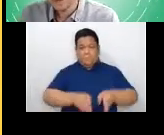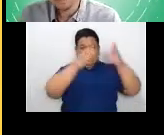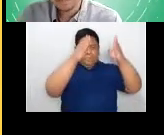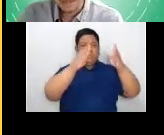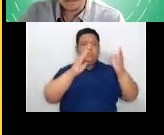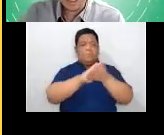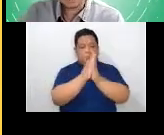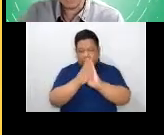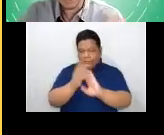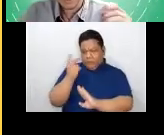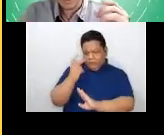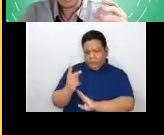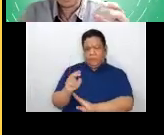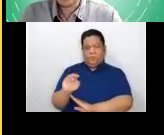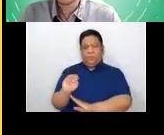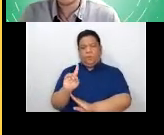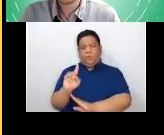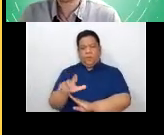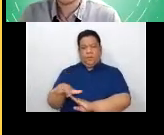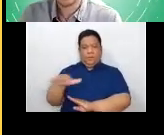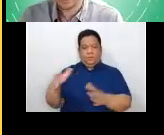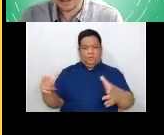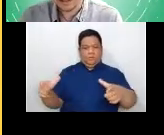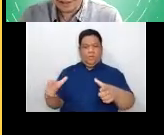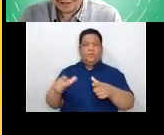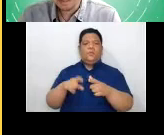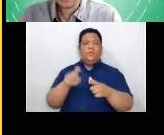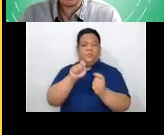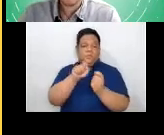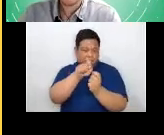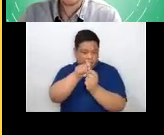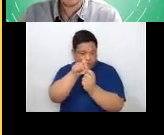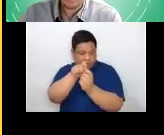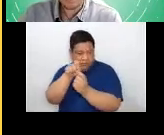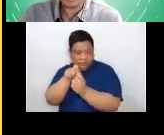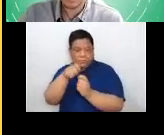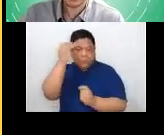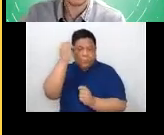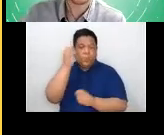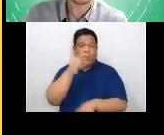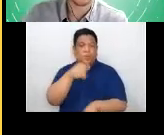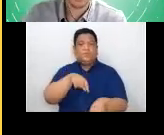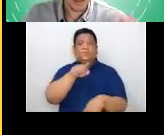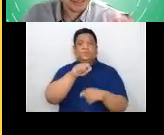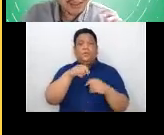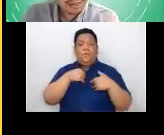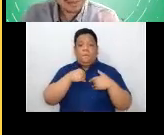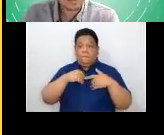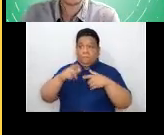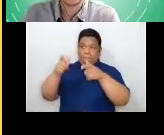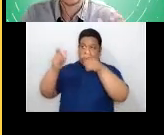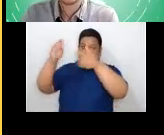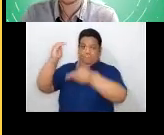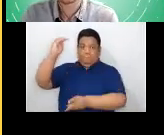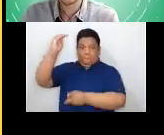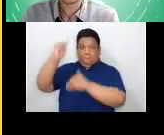And what happens is they require a level of precision, right? Because to get us to scale a building down that small, to get everything perfectly